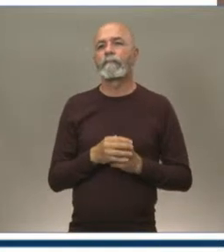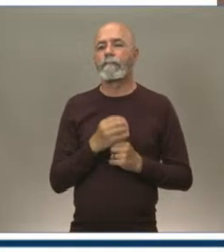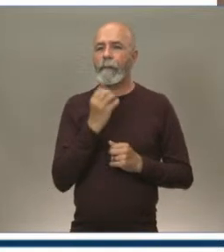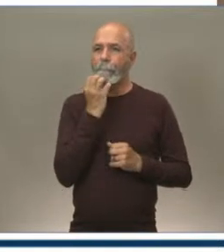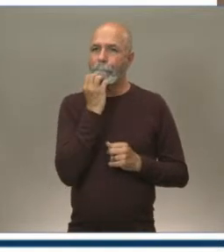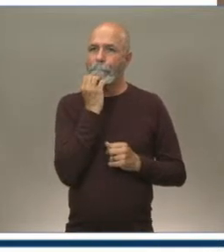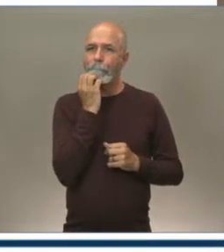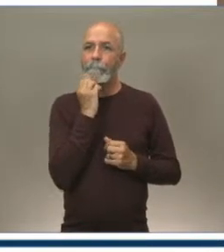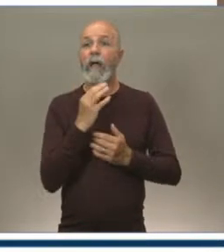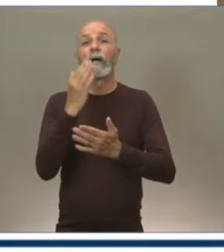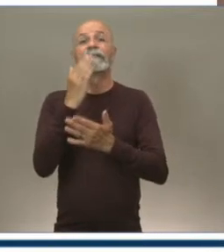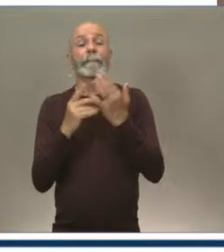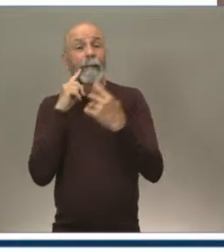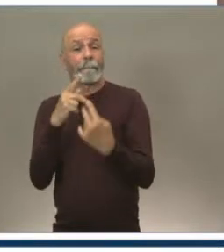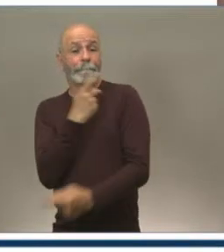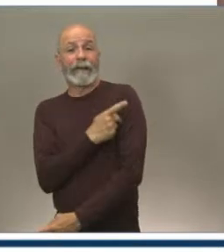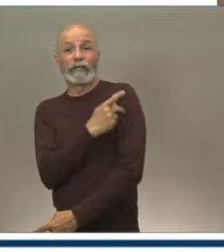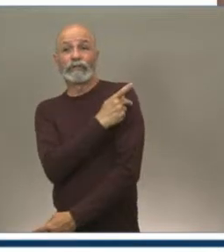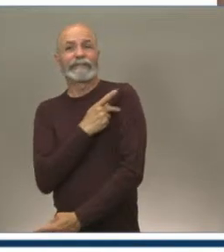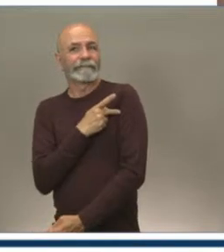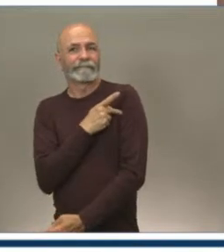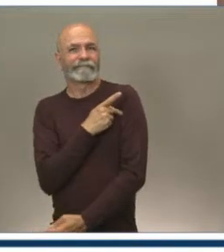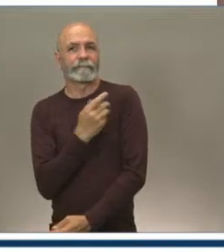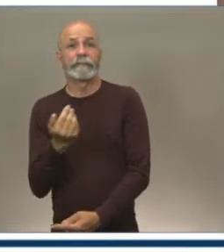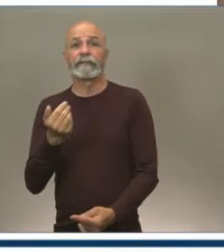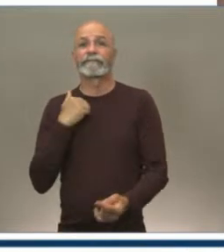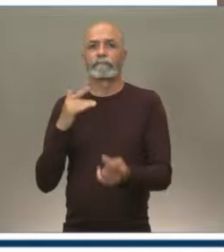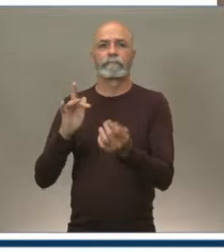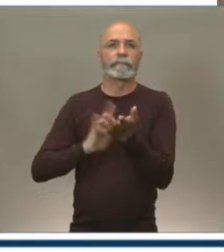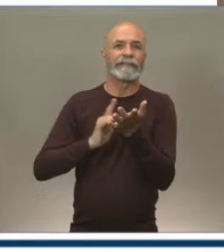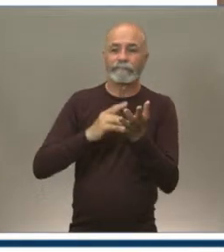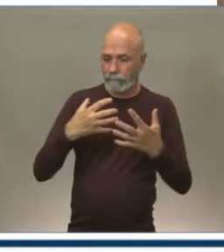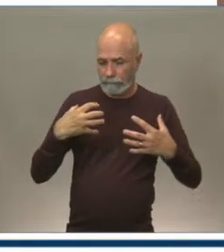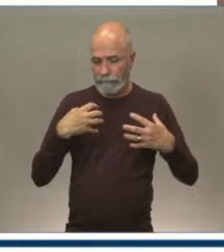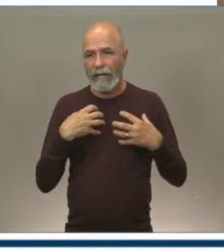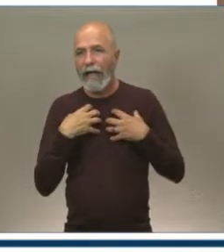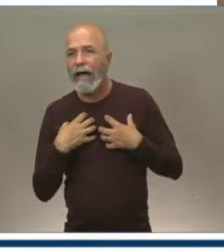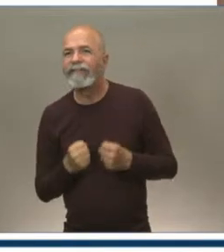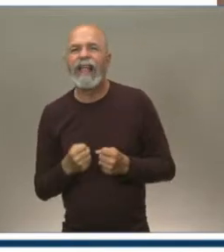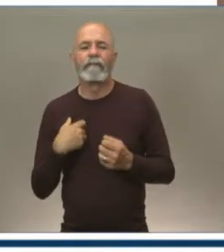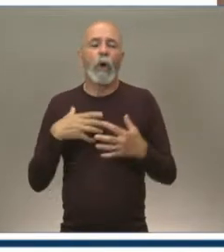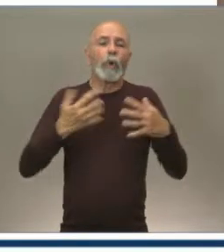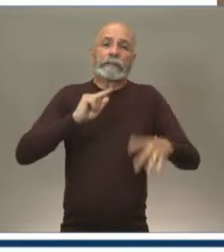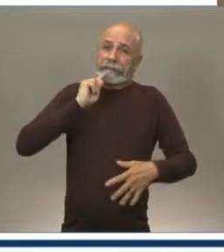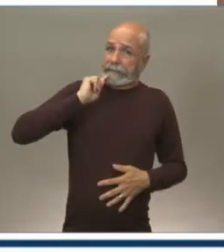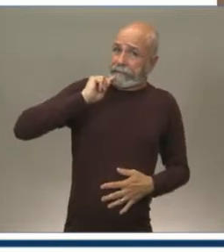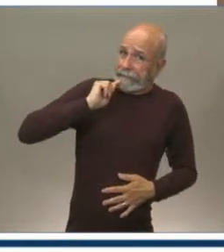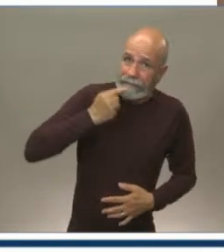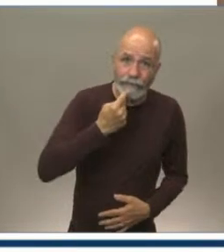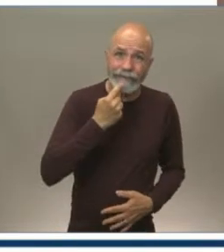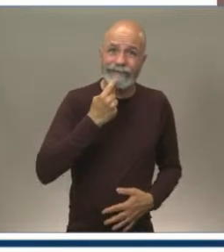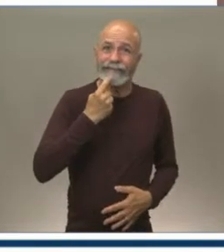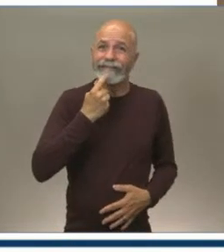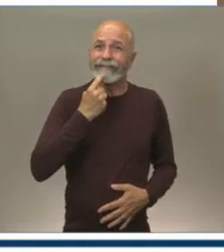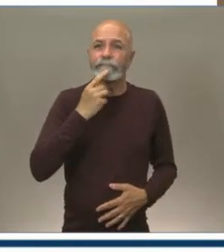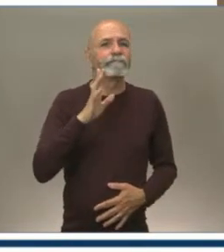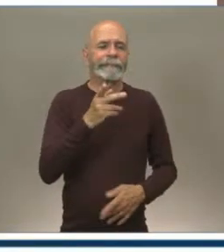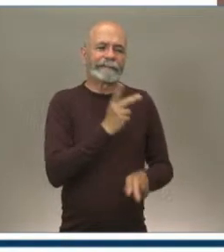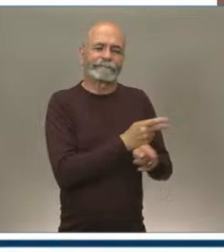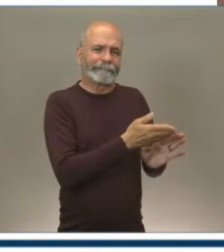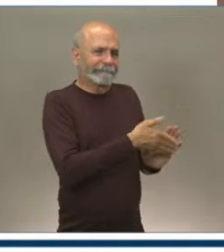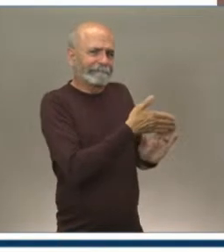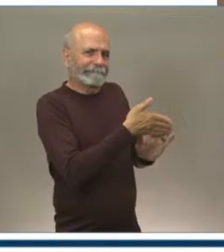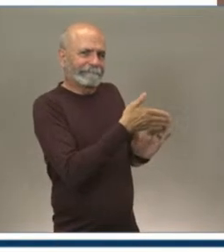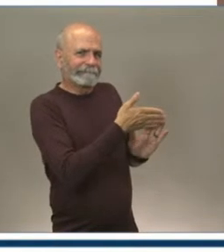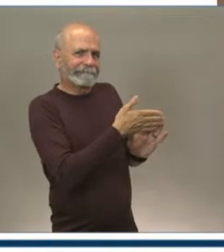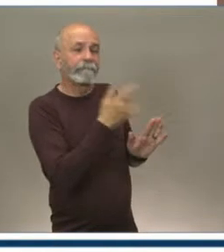patients coming into hospital with acute medical problems, and those things have to continue, and so we can really only make capacity where there's something that we're